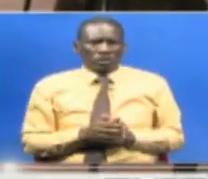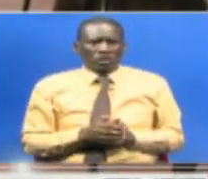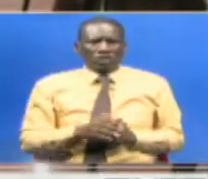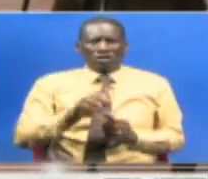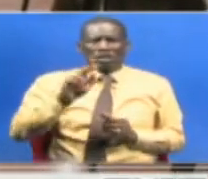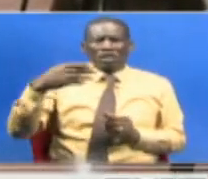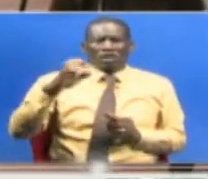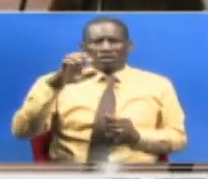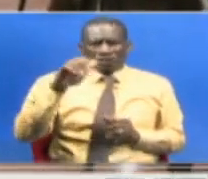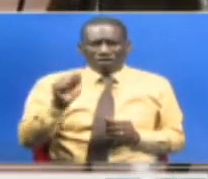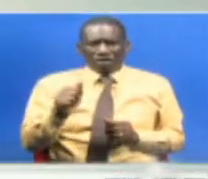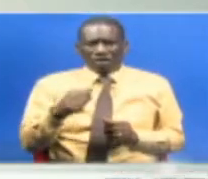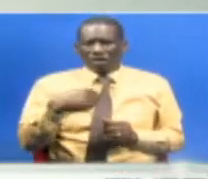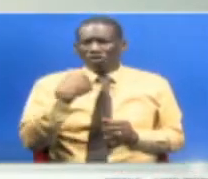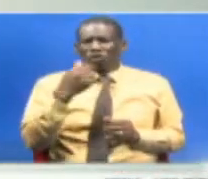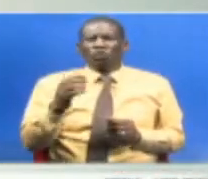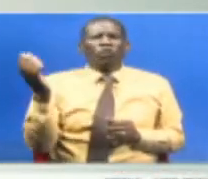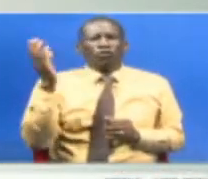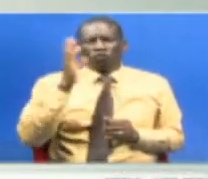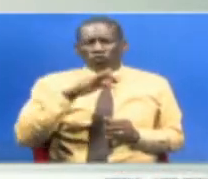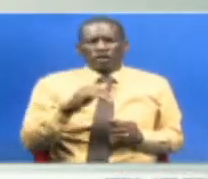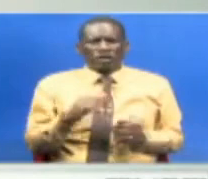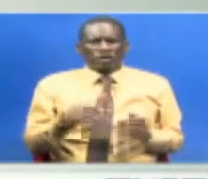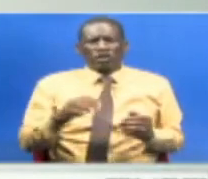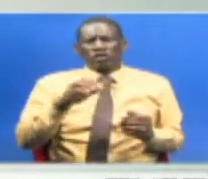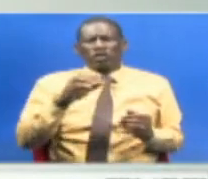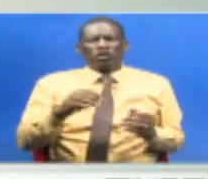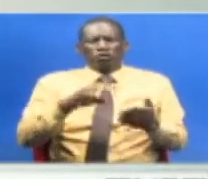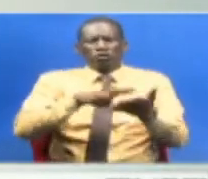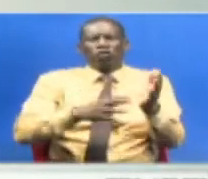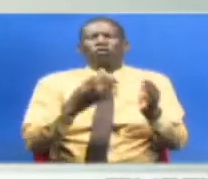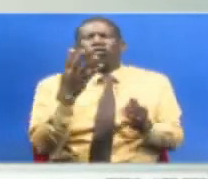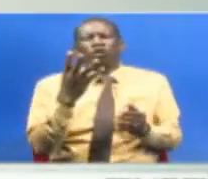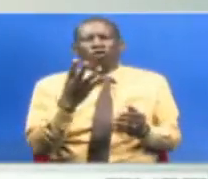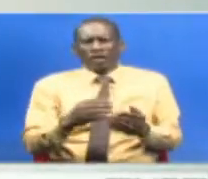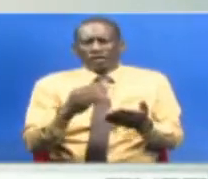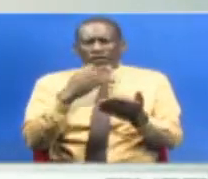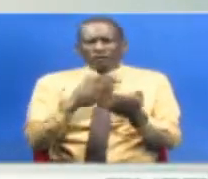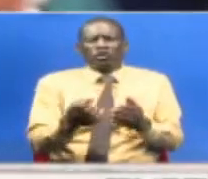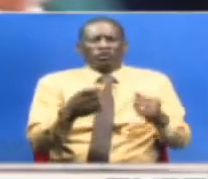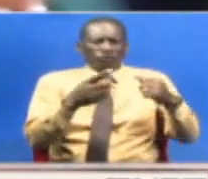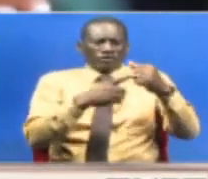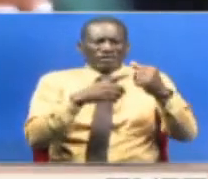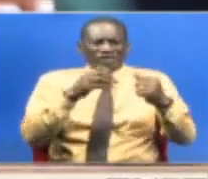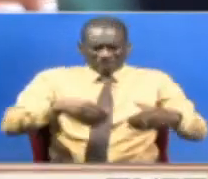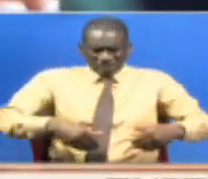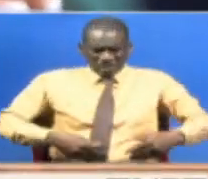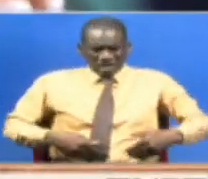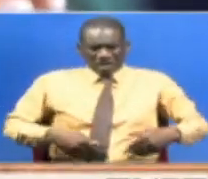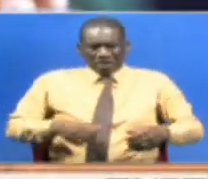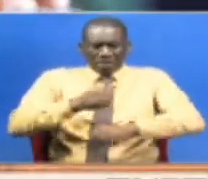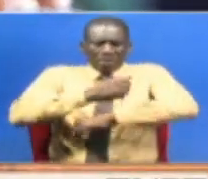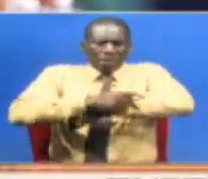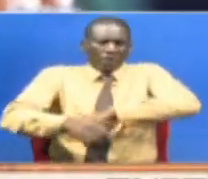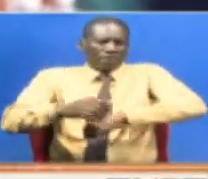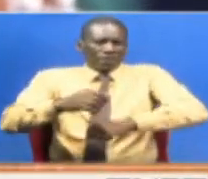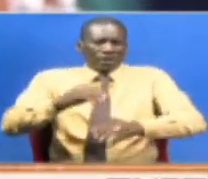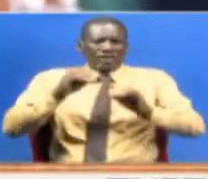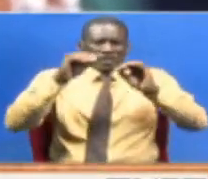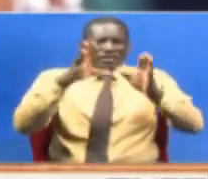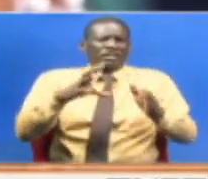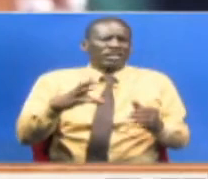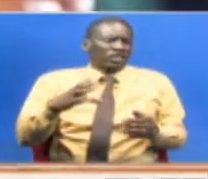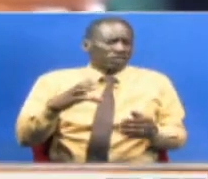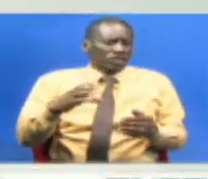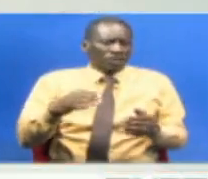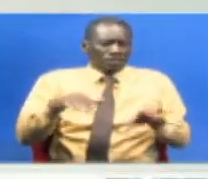Hassan, who recently completed her all-level education, is among the 60 young primary teacher trainees at Nuria